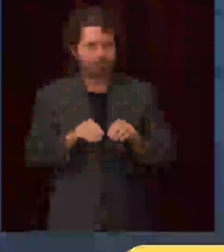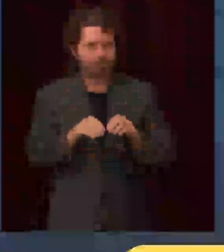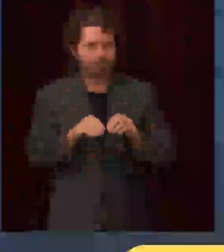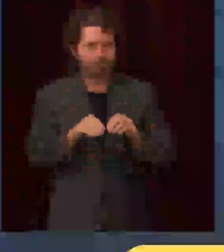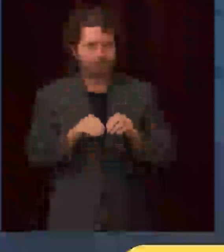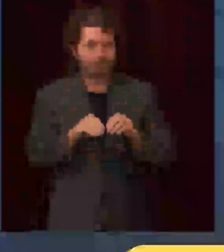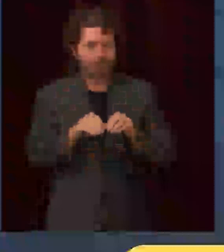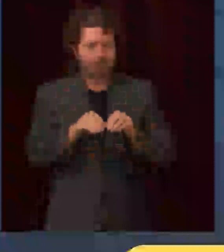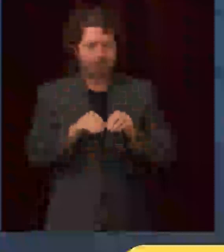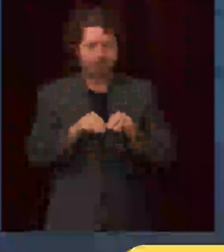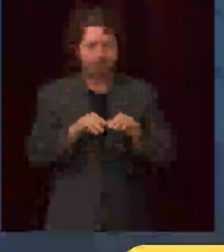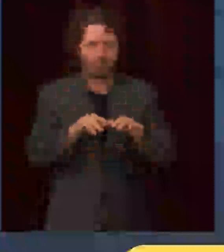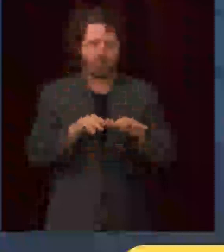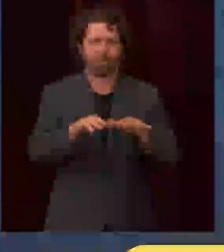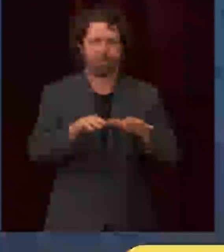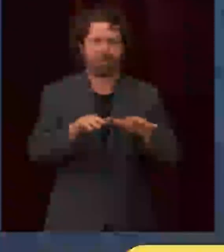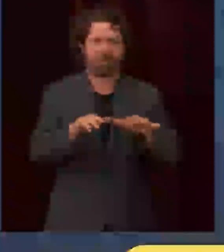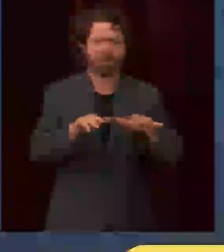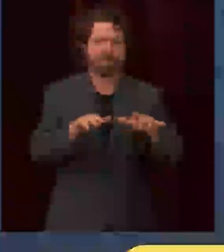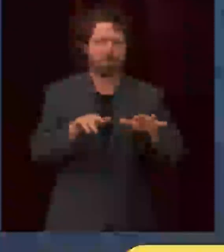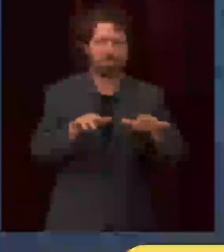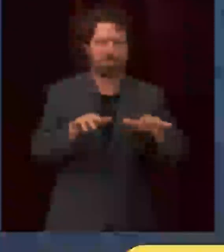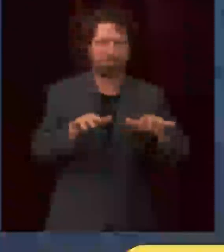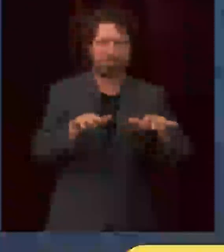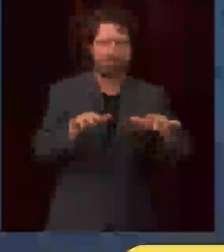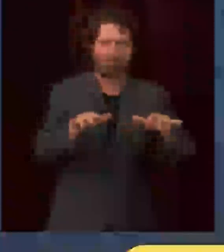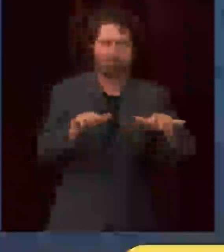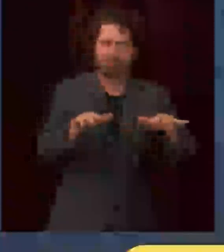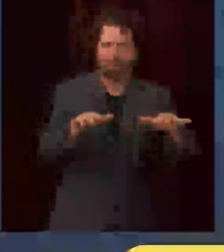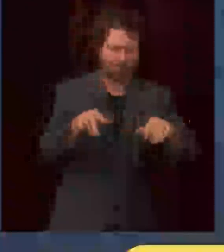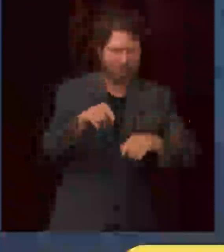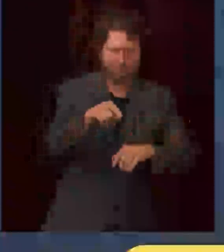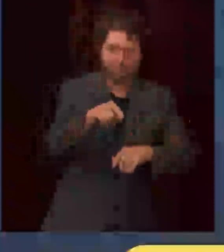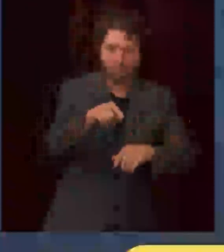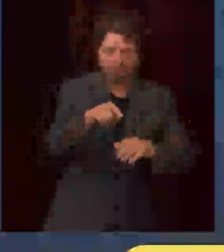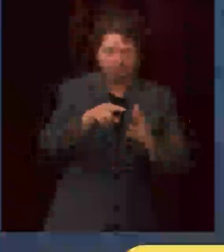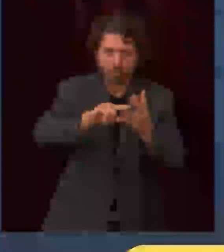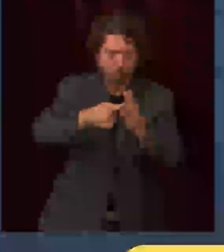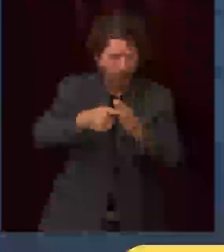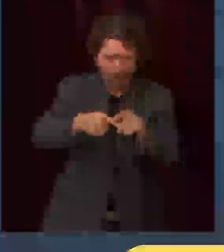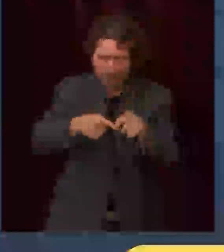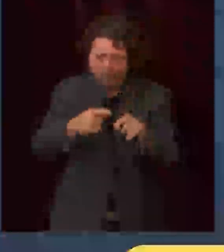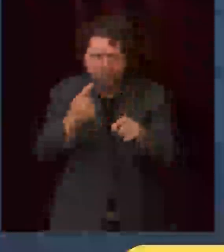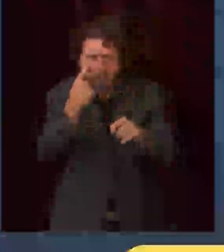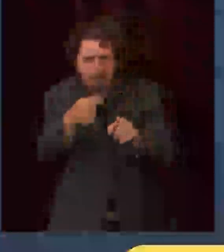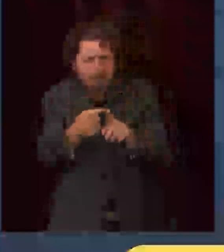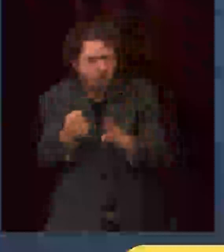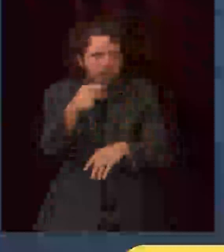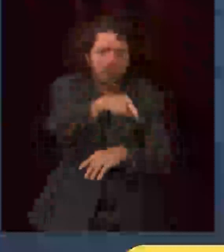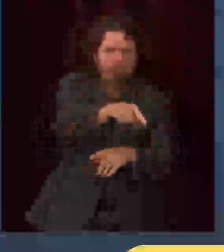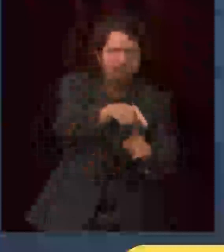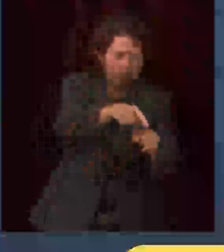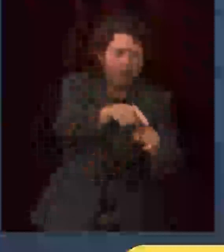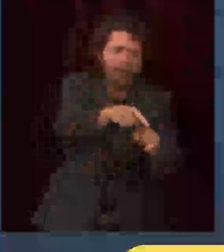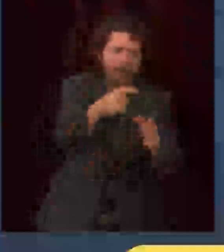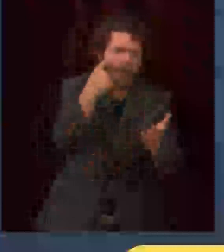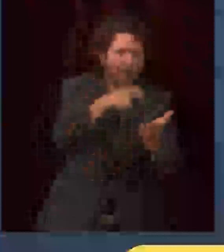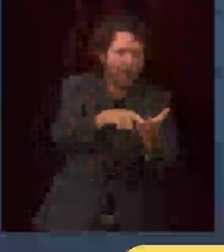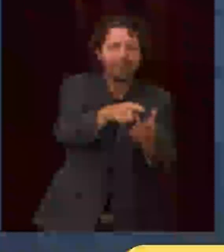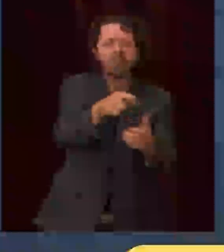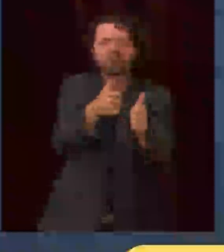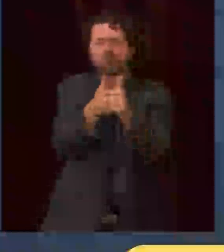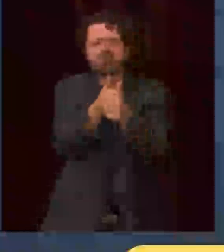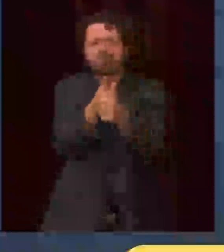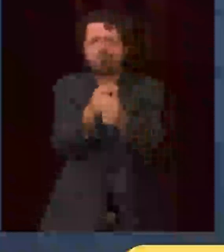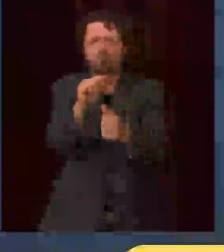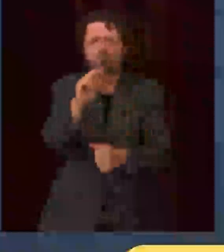specific, we can identify where somebody got the virus, the infection, or we start seeing the